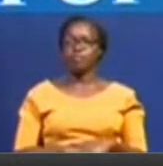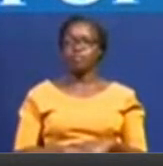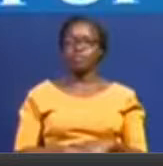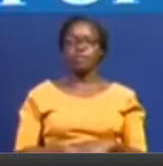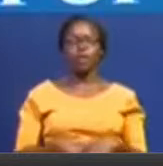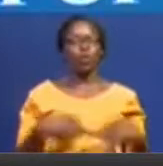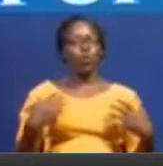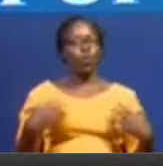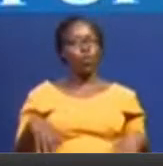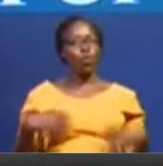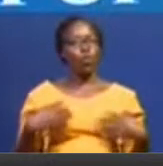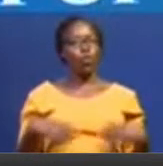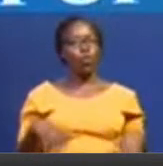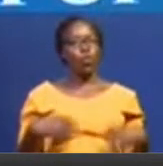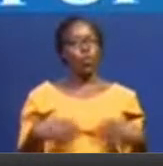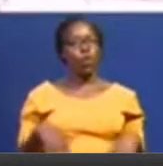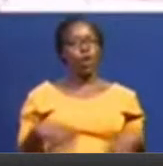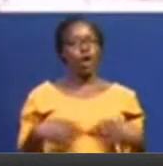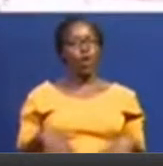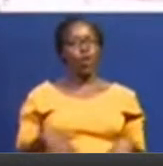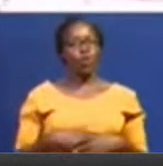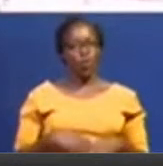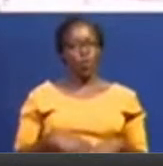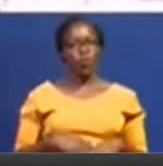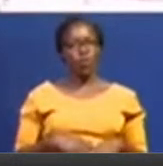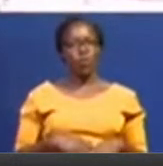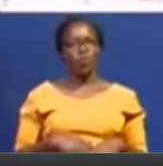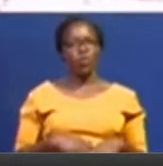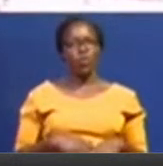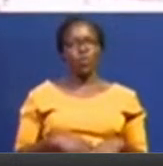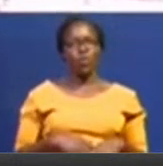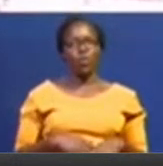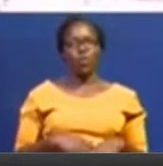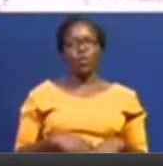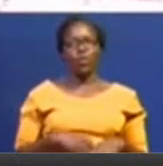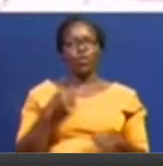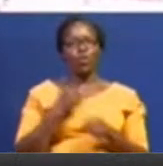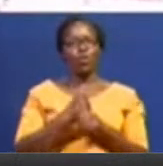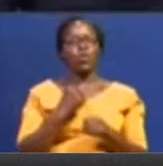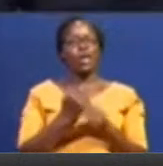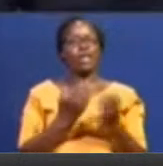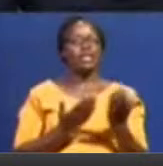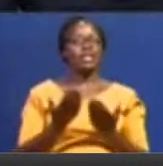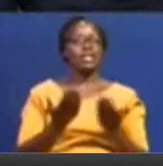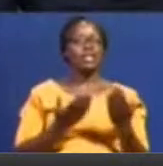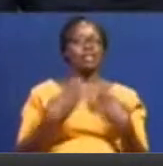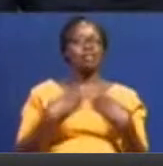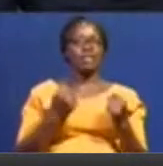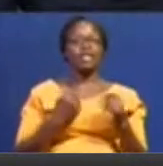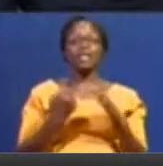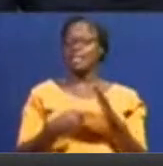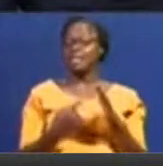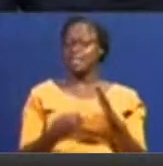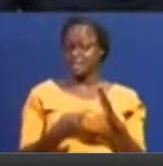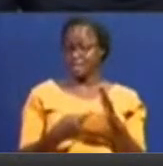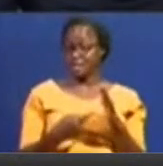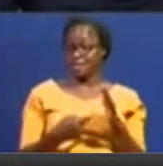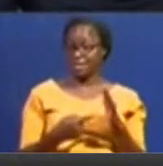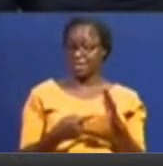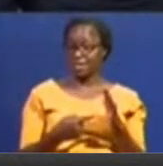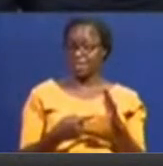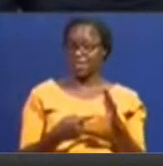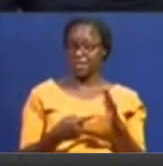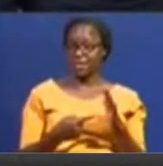Wow, this is you have really worked and served in the health industry, and